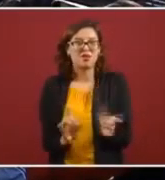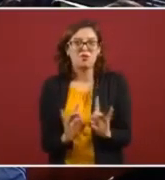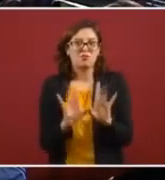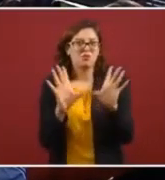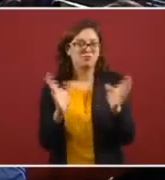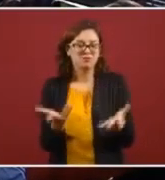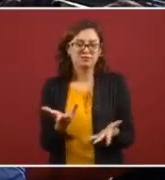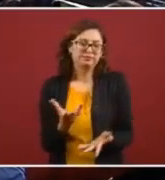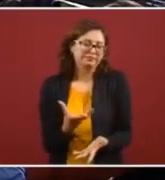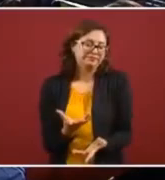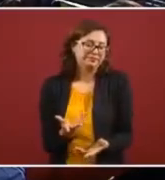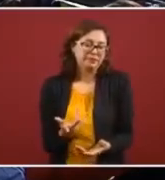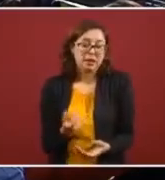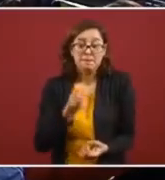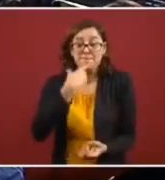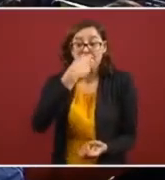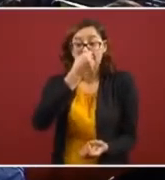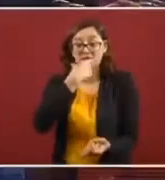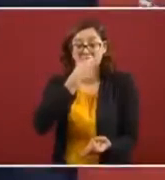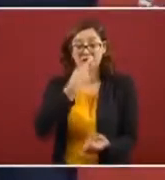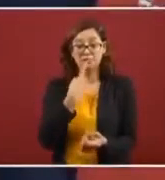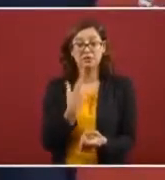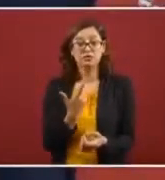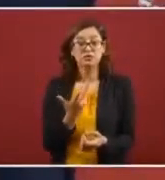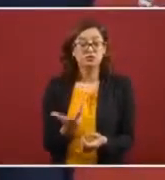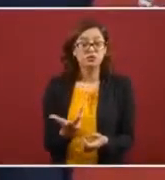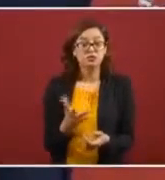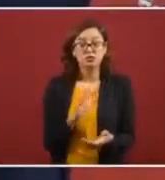There's no specific situation